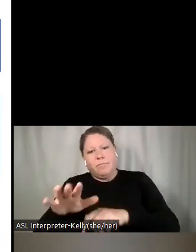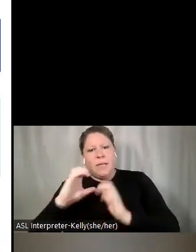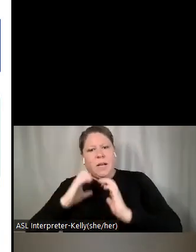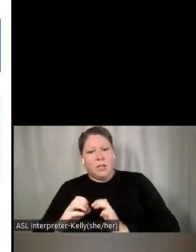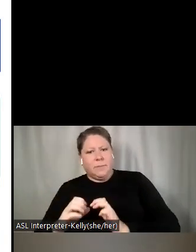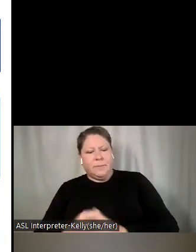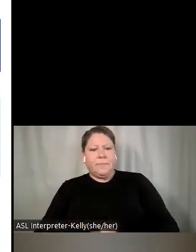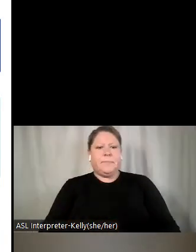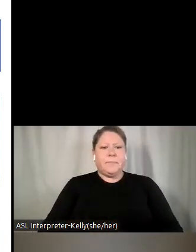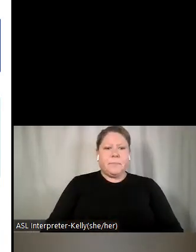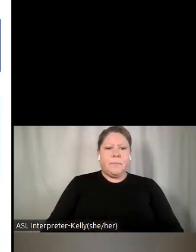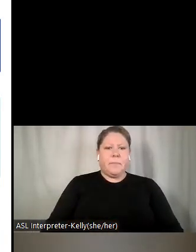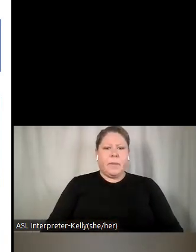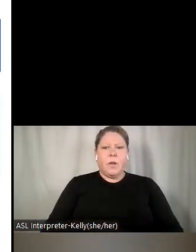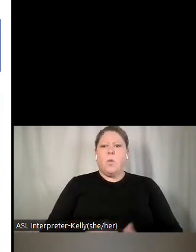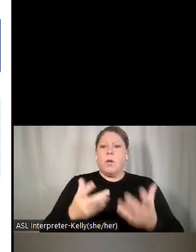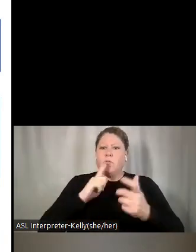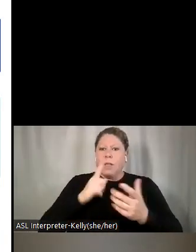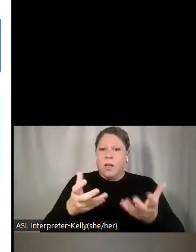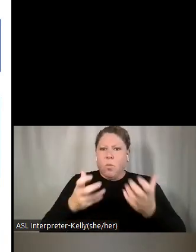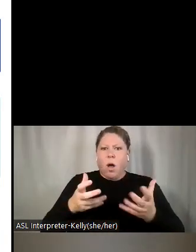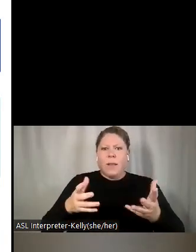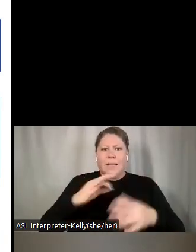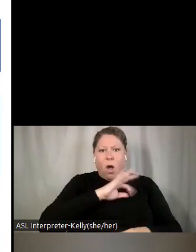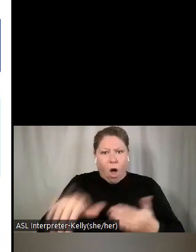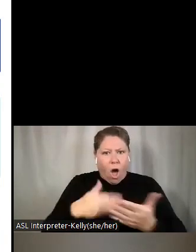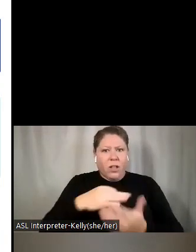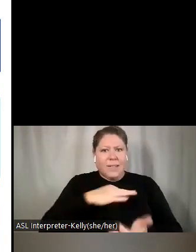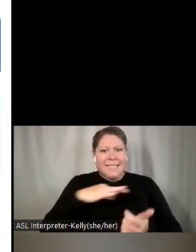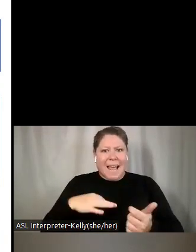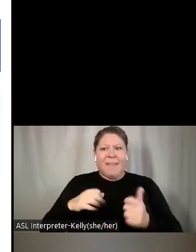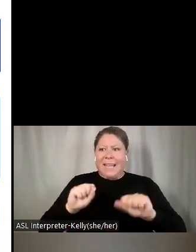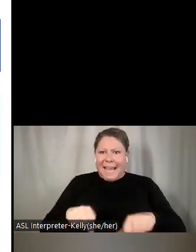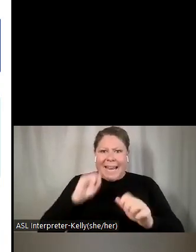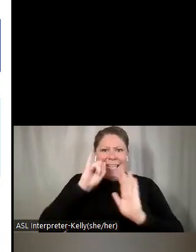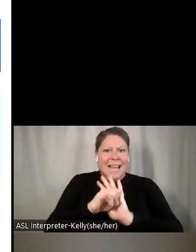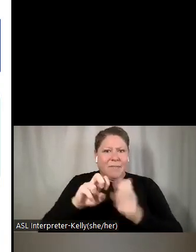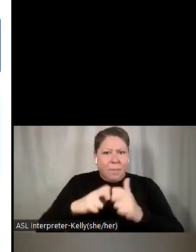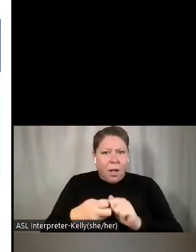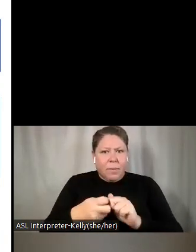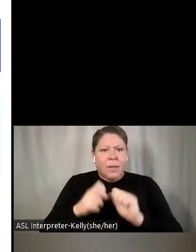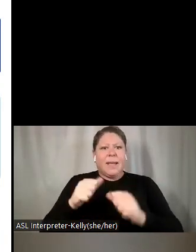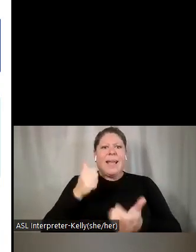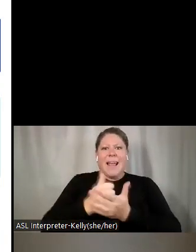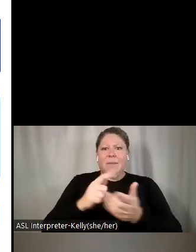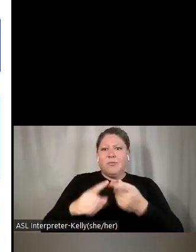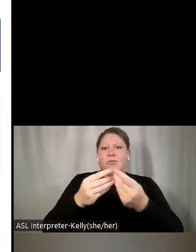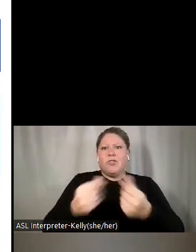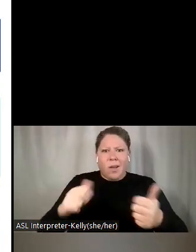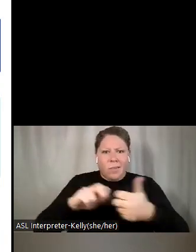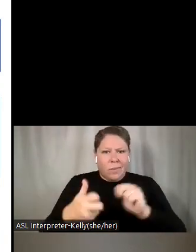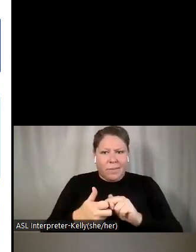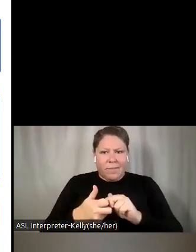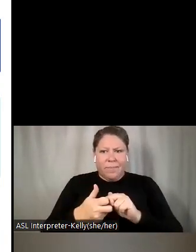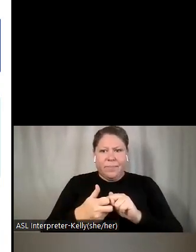enabling all staff to be our problem identifiers and solvers can support improvements that are centered or